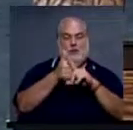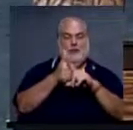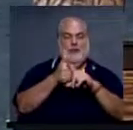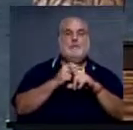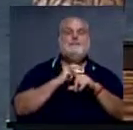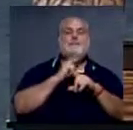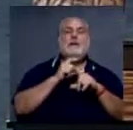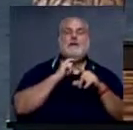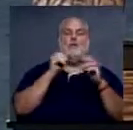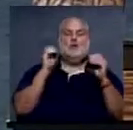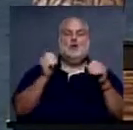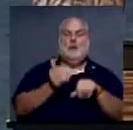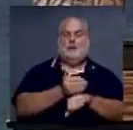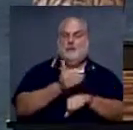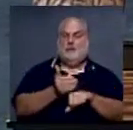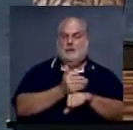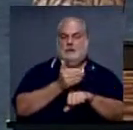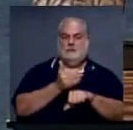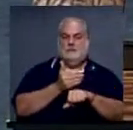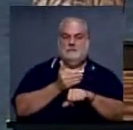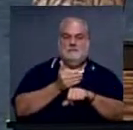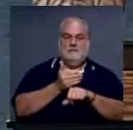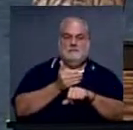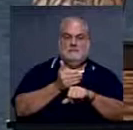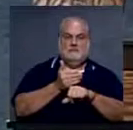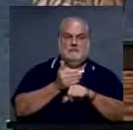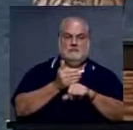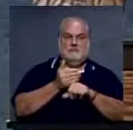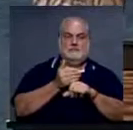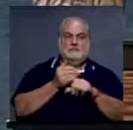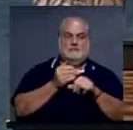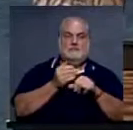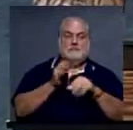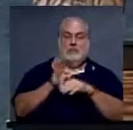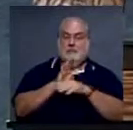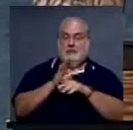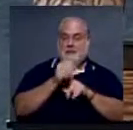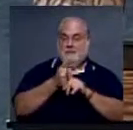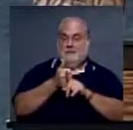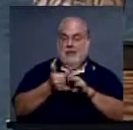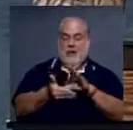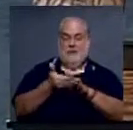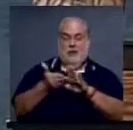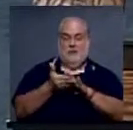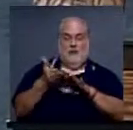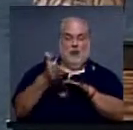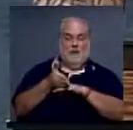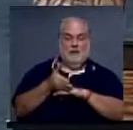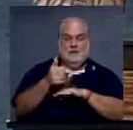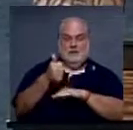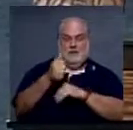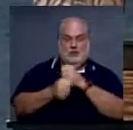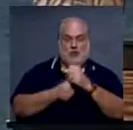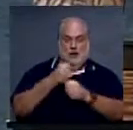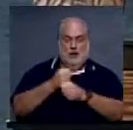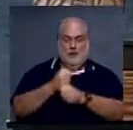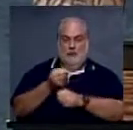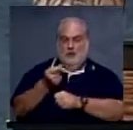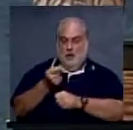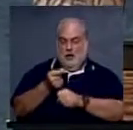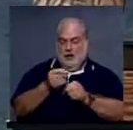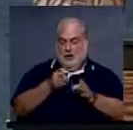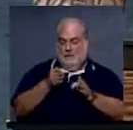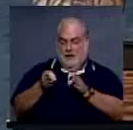no improvements added for current use over the previous tenant. The business has been in operation for more than 10 years. The dogs have